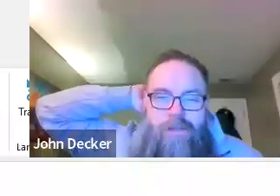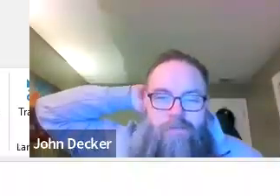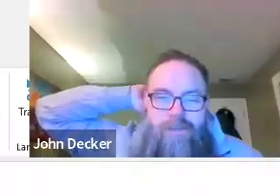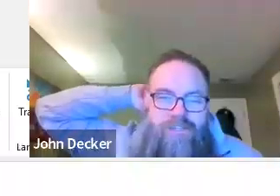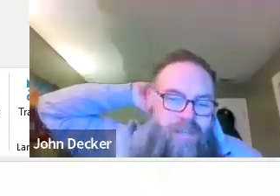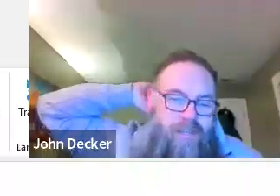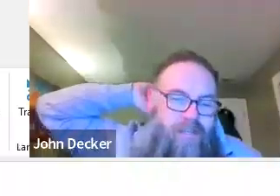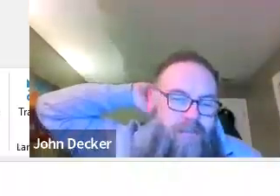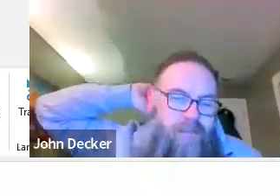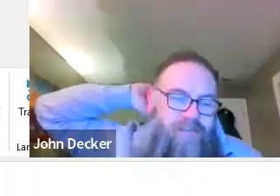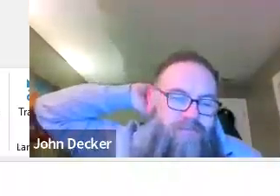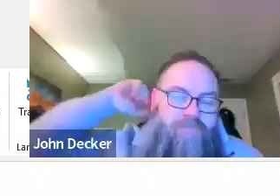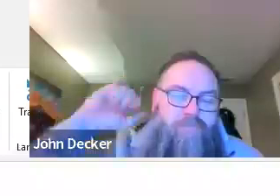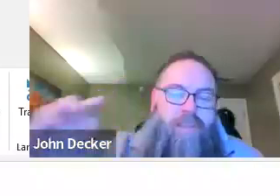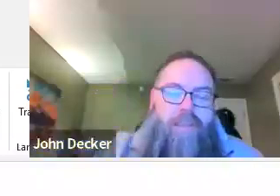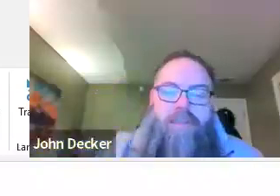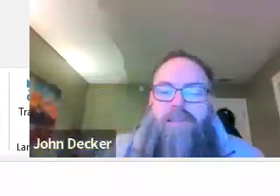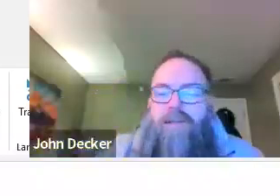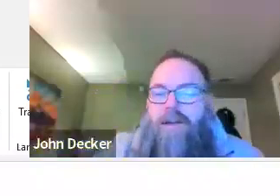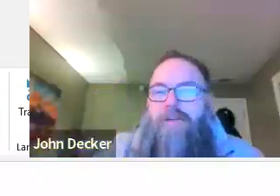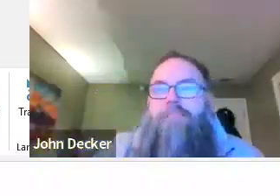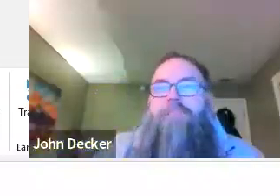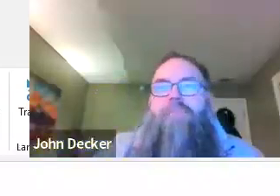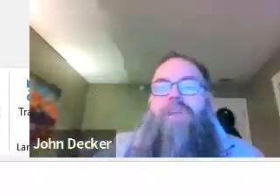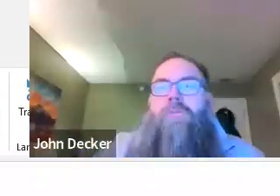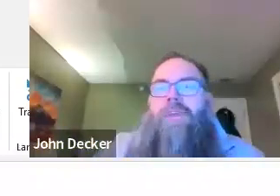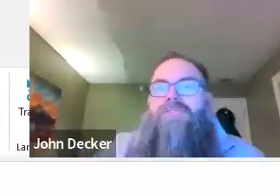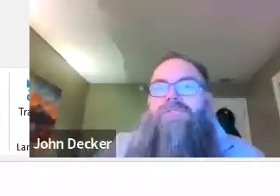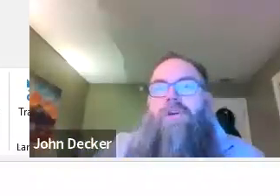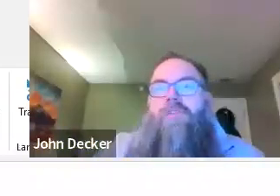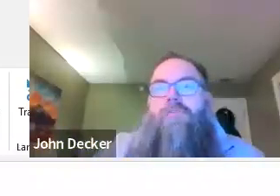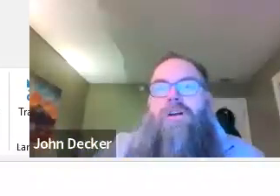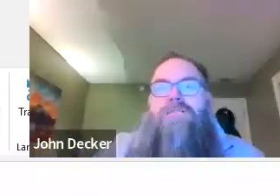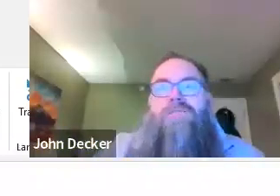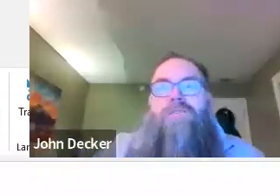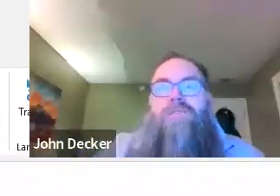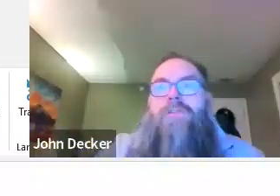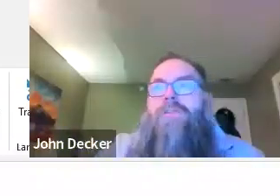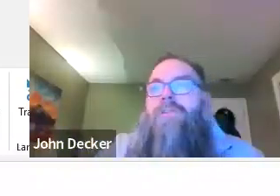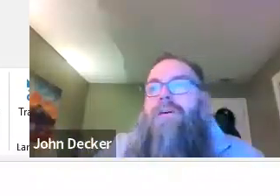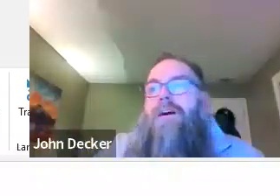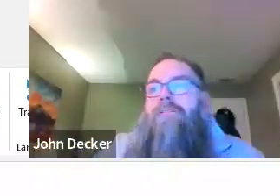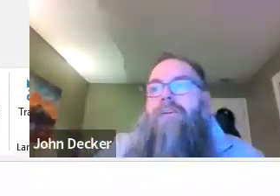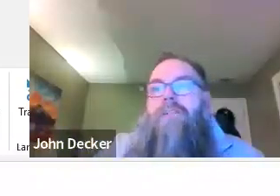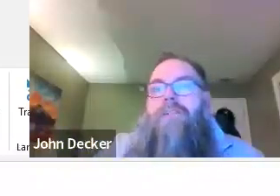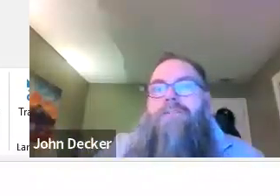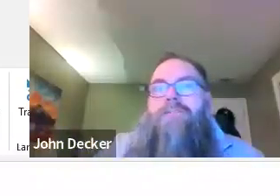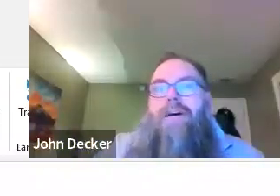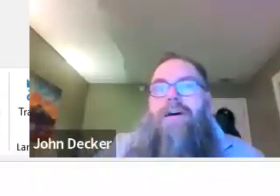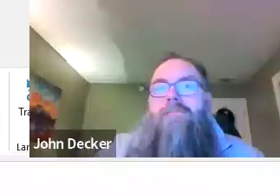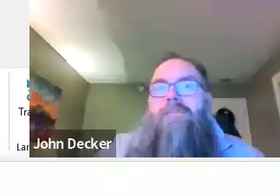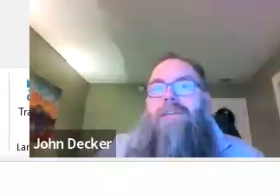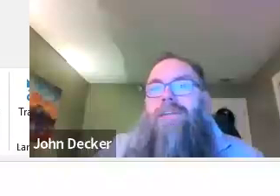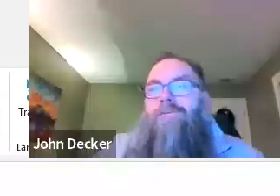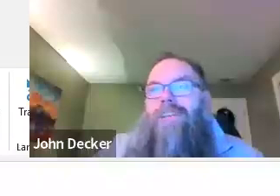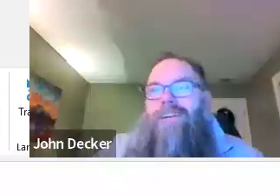just putting information in, and then things were left blank. We are making sure that all the boxes are filled on